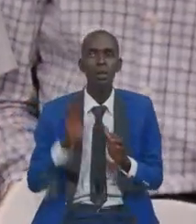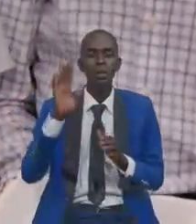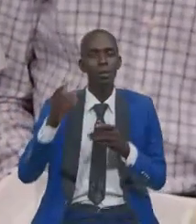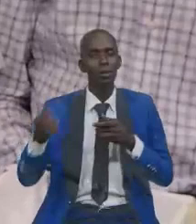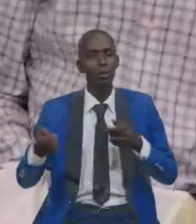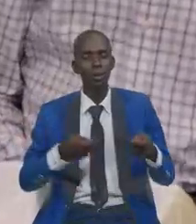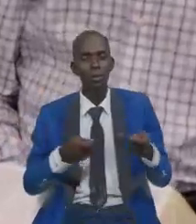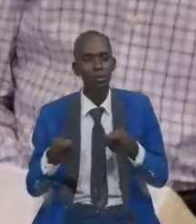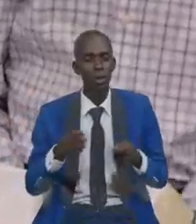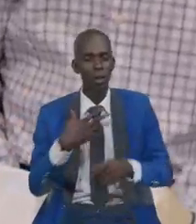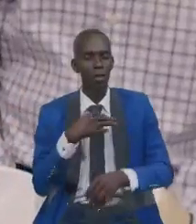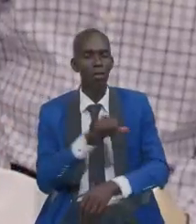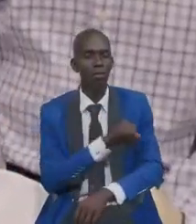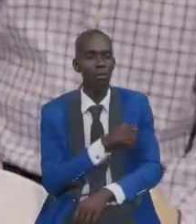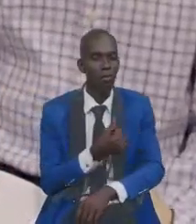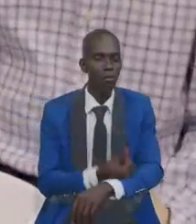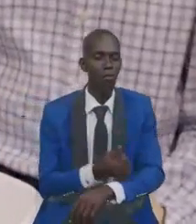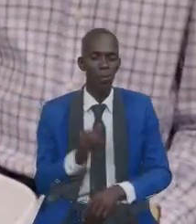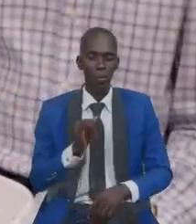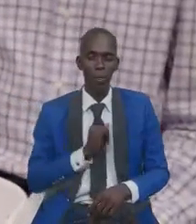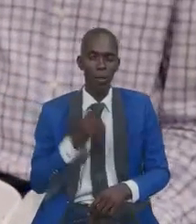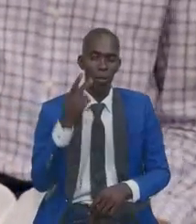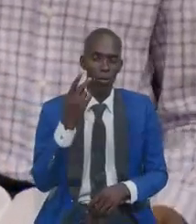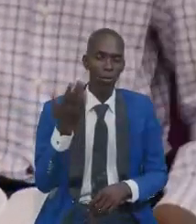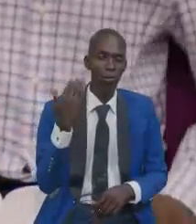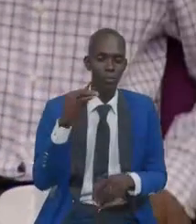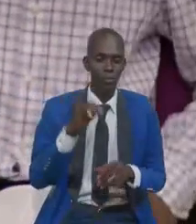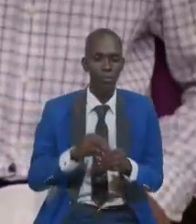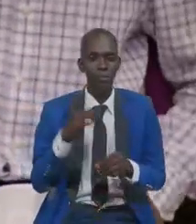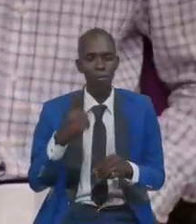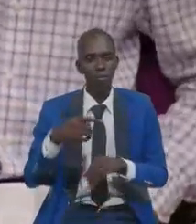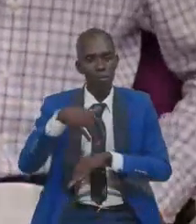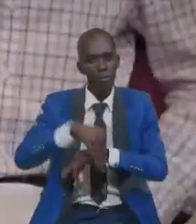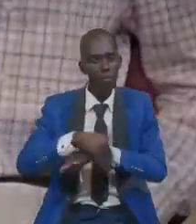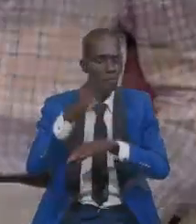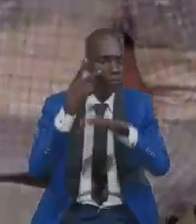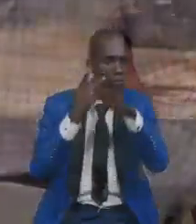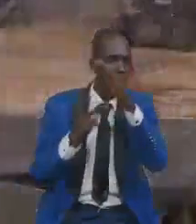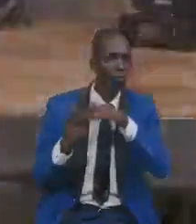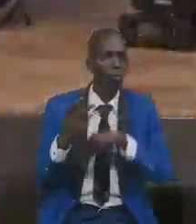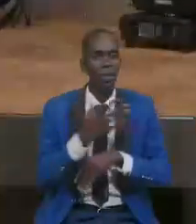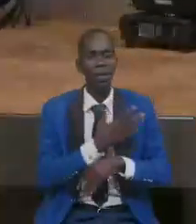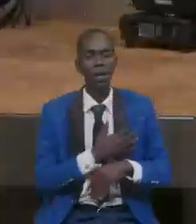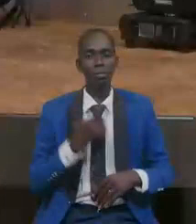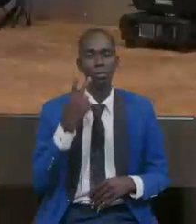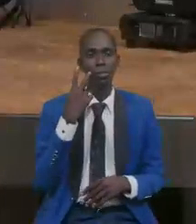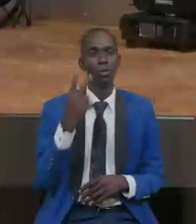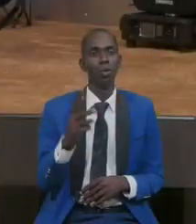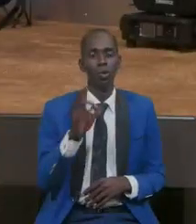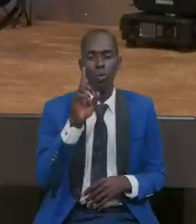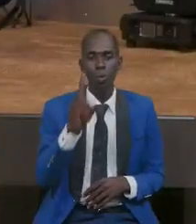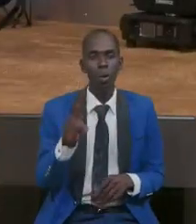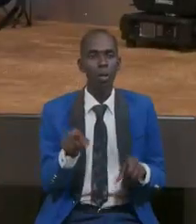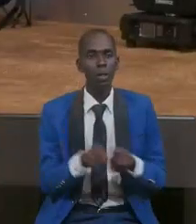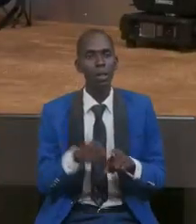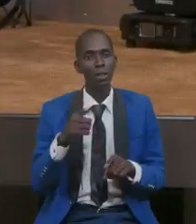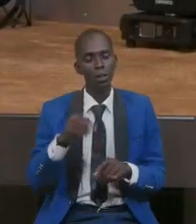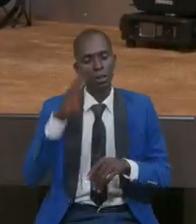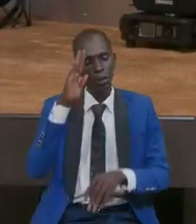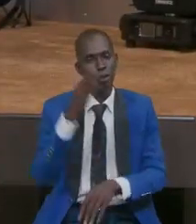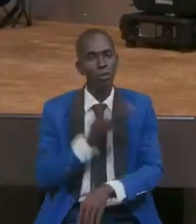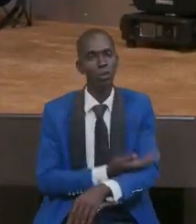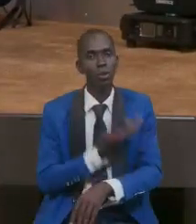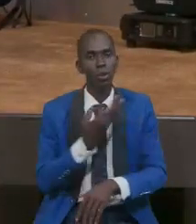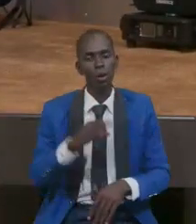and authority. I saw in the night visions, and behold, one like the Son of